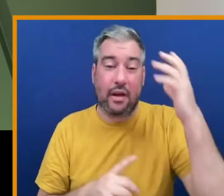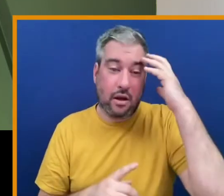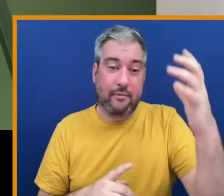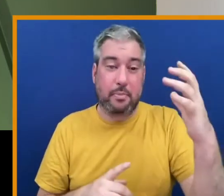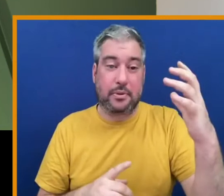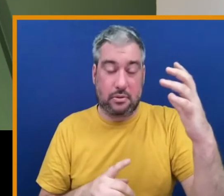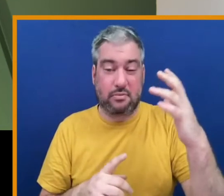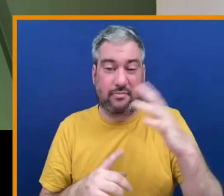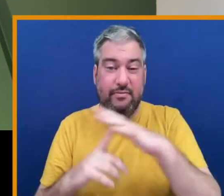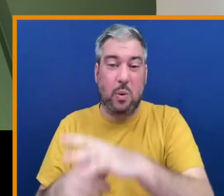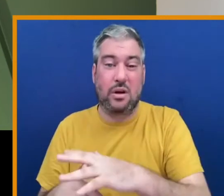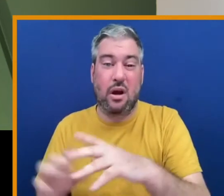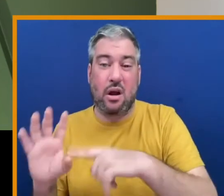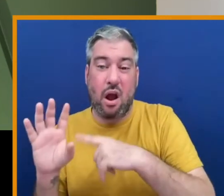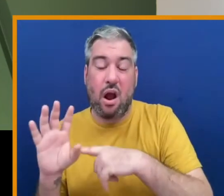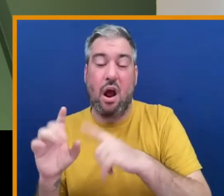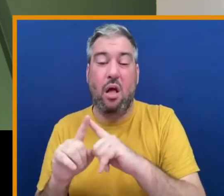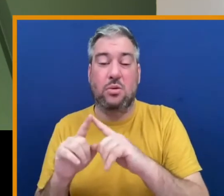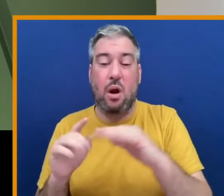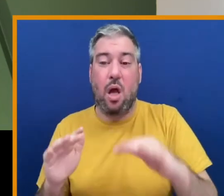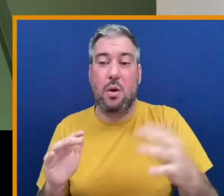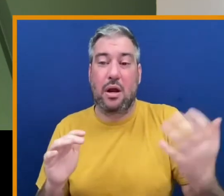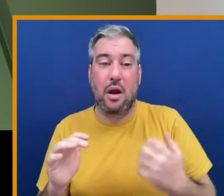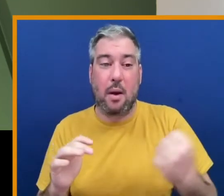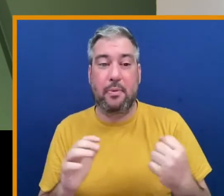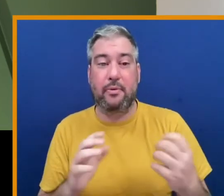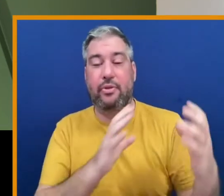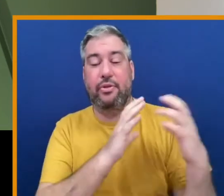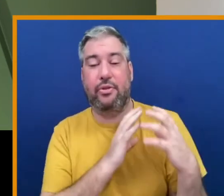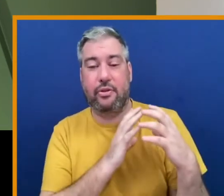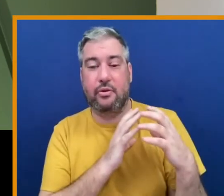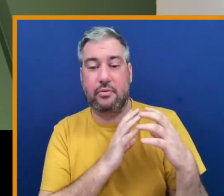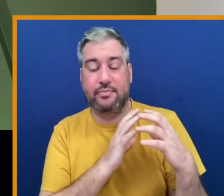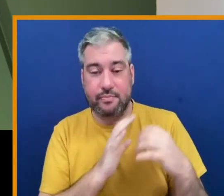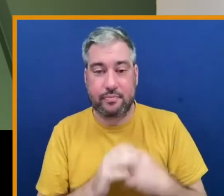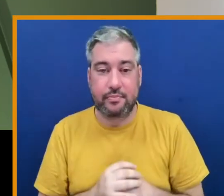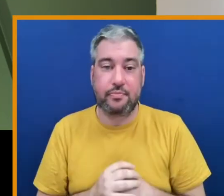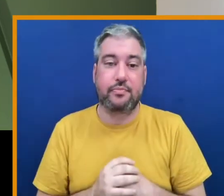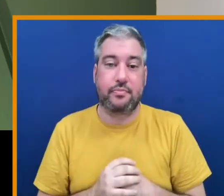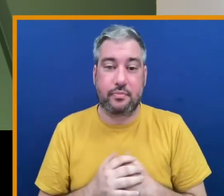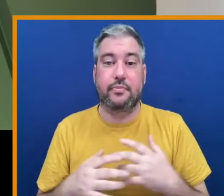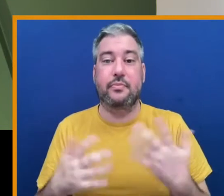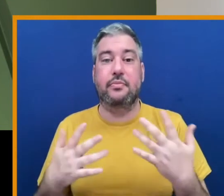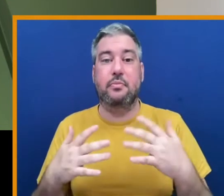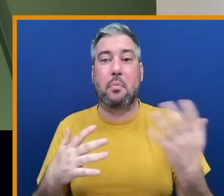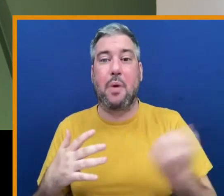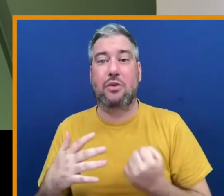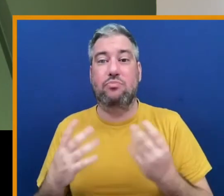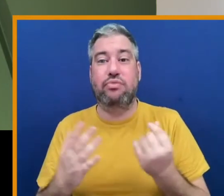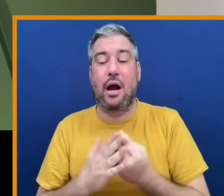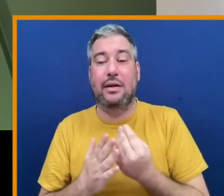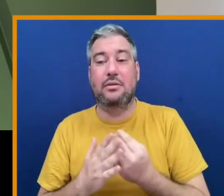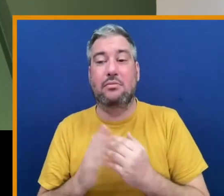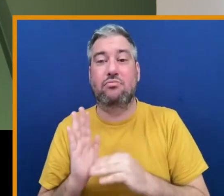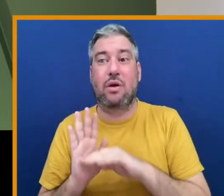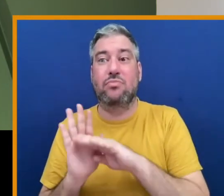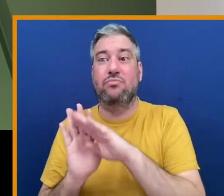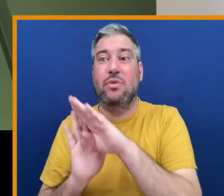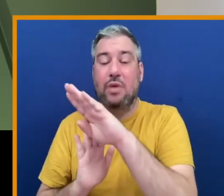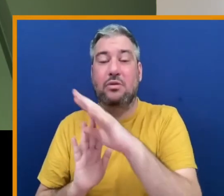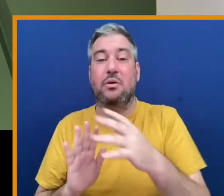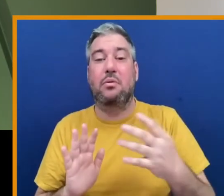price rises, many families were already in debt and using charities and food banks to survive. In-work poverty was already